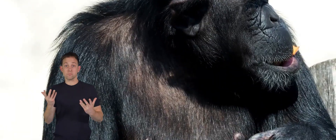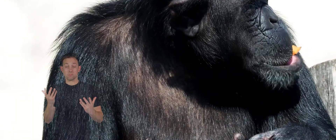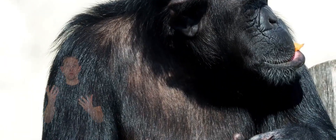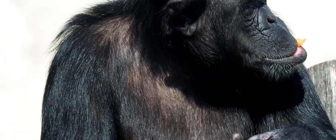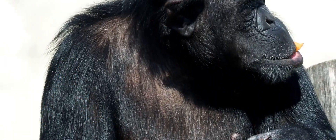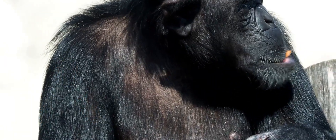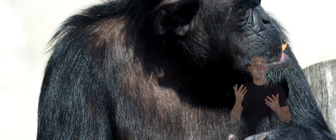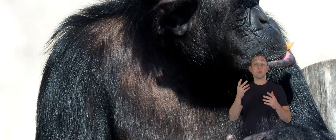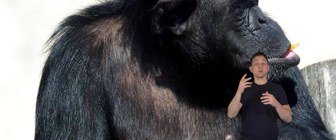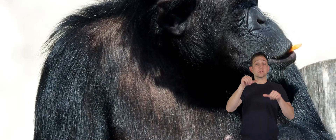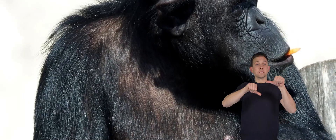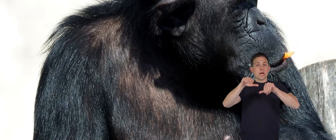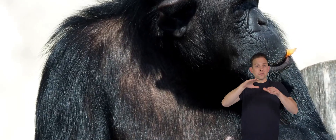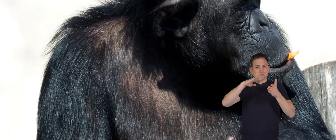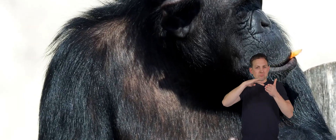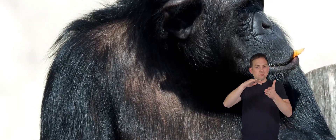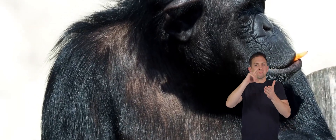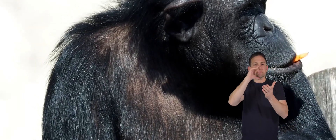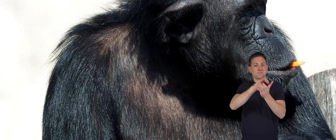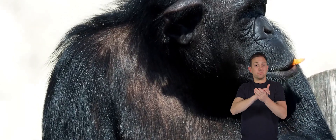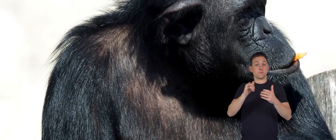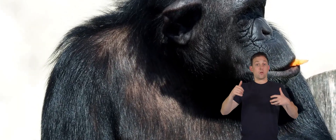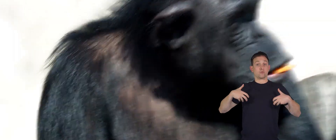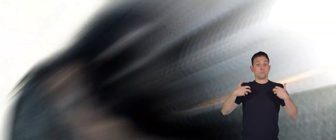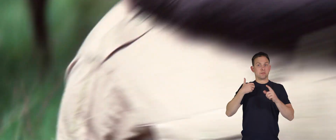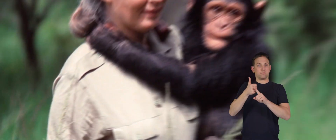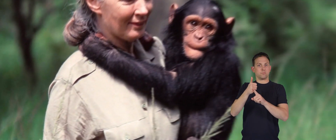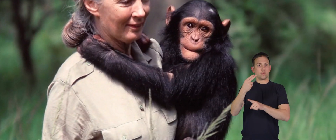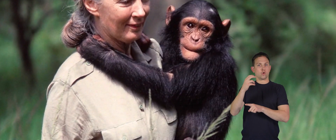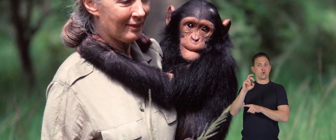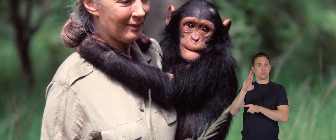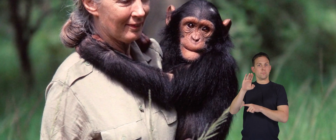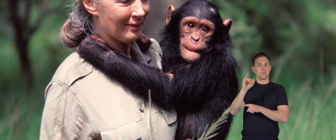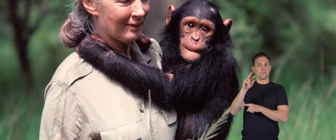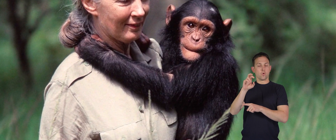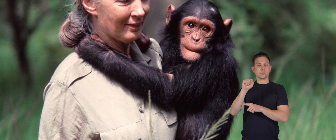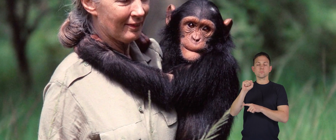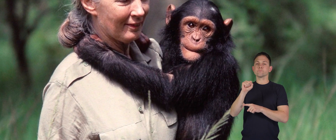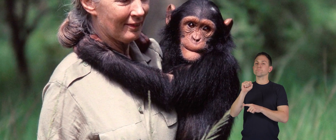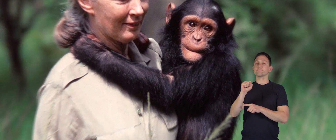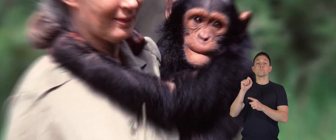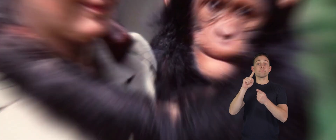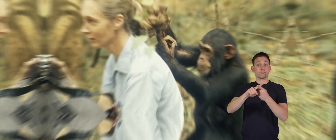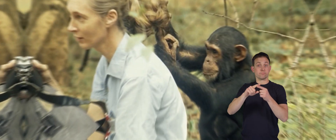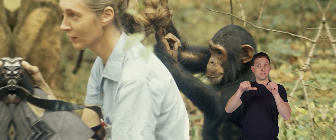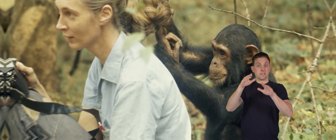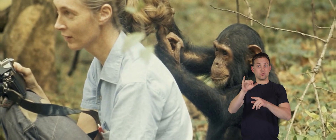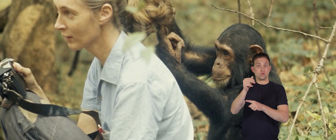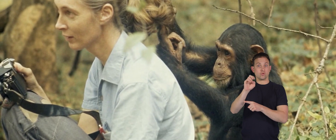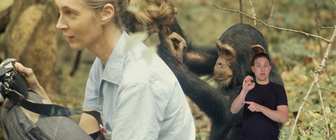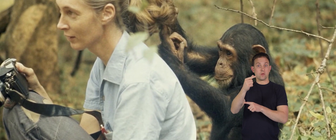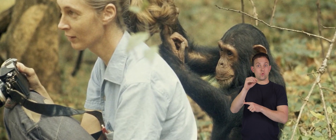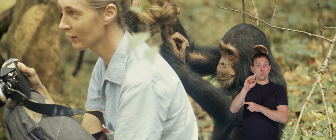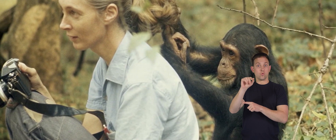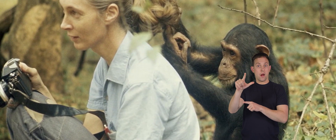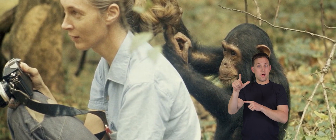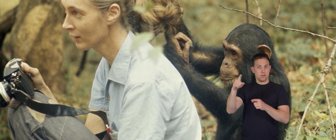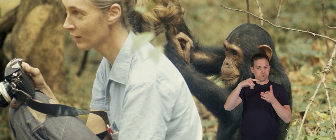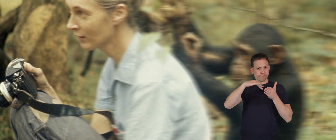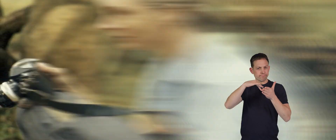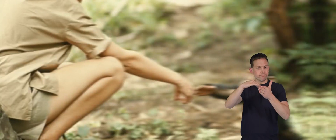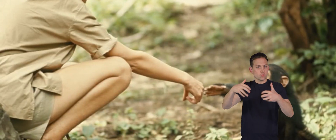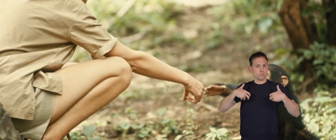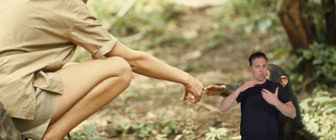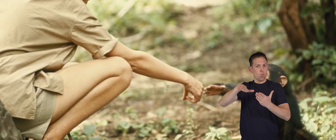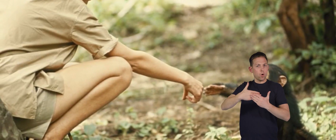on scientists believed chimpanzees were herbivores but jane goodall a renowned conservationist who spent her life